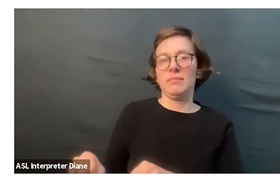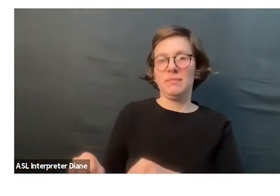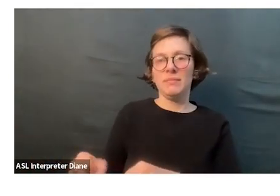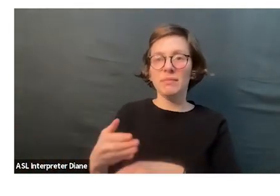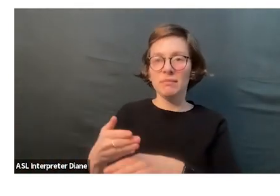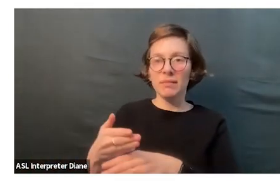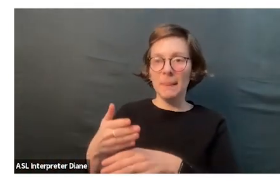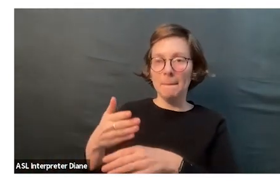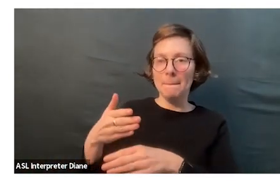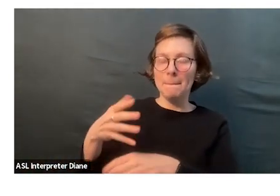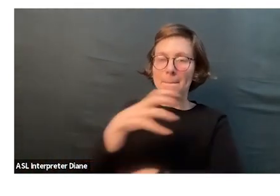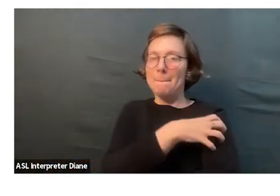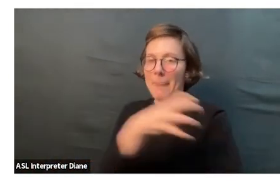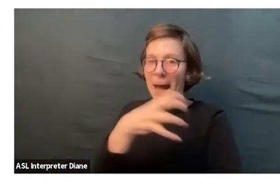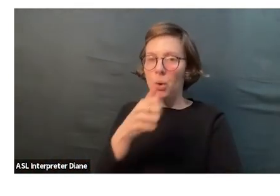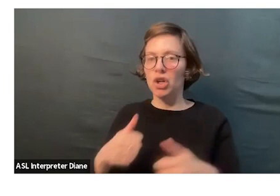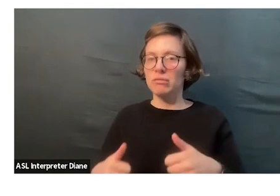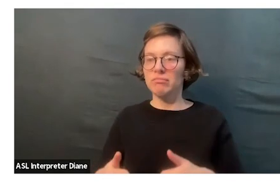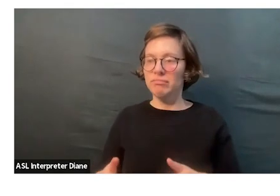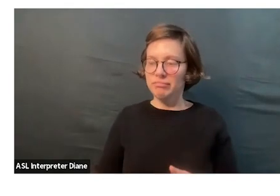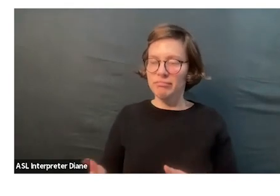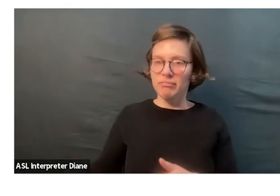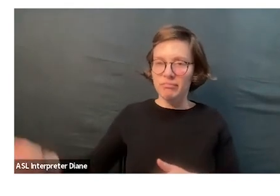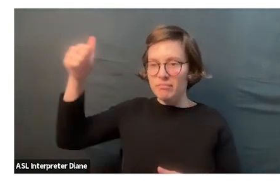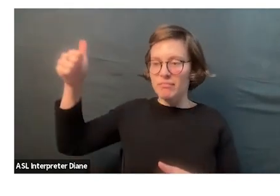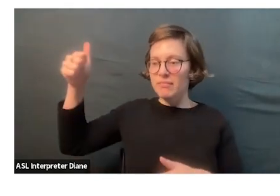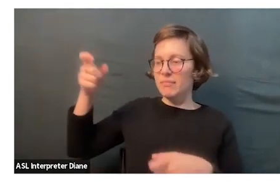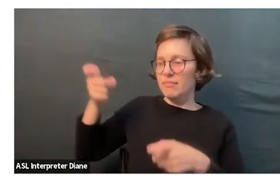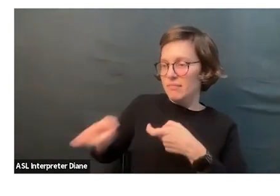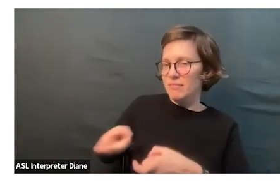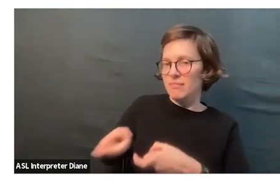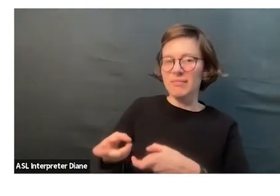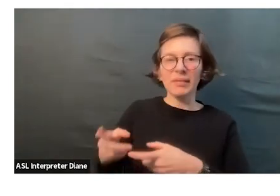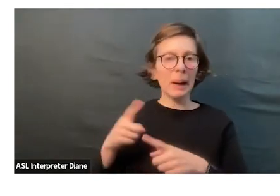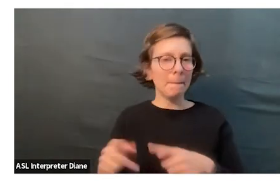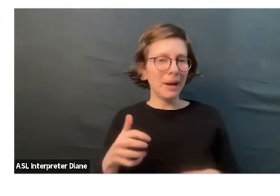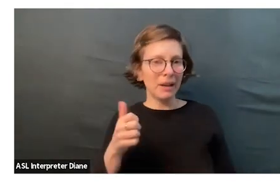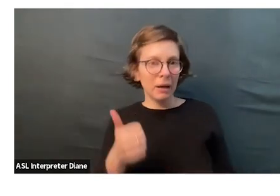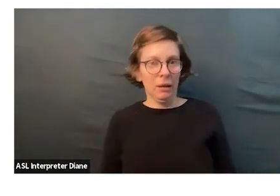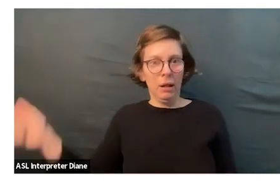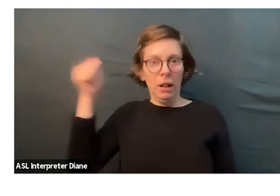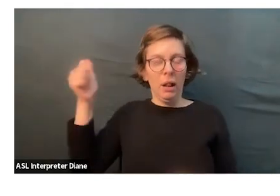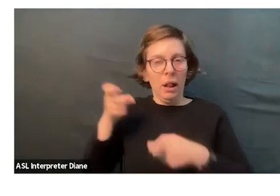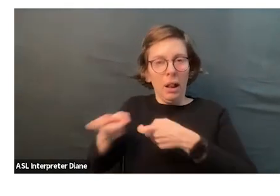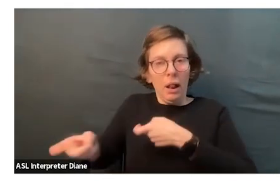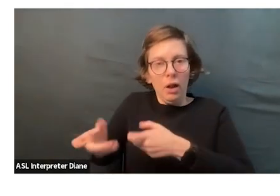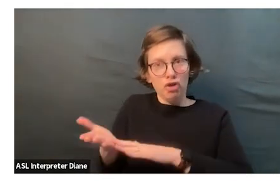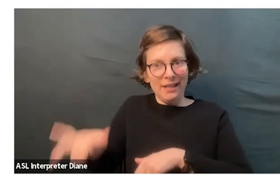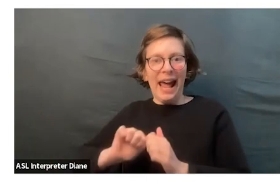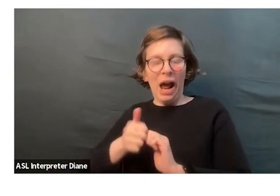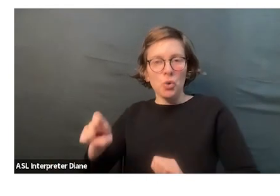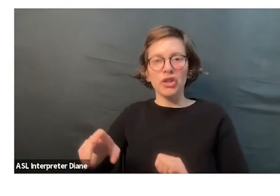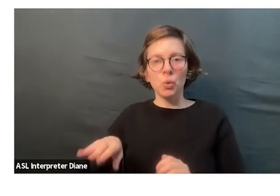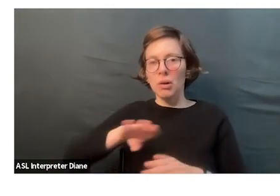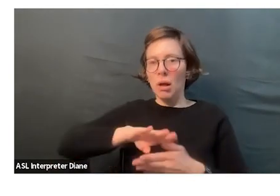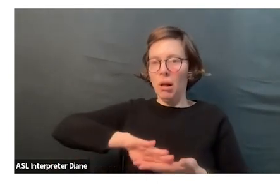the Amazon or what have you, or Australian terrain, we can then say, I discovered this. These local